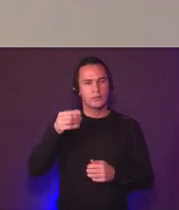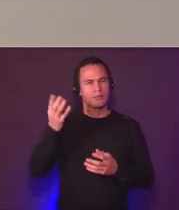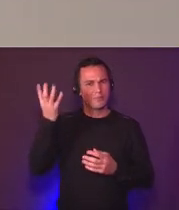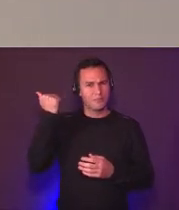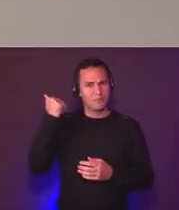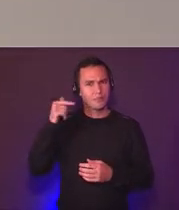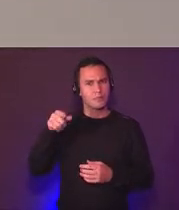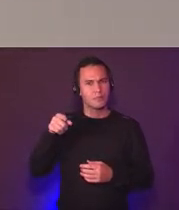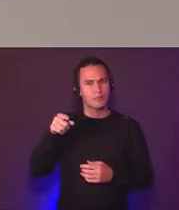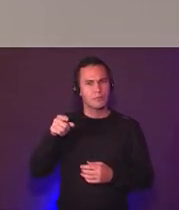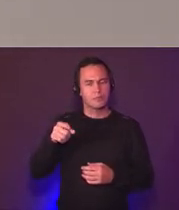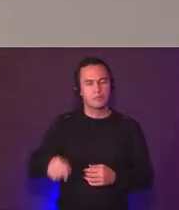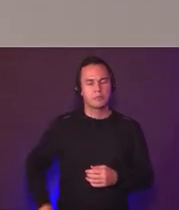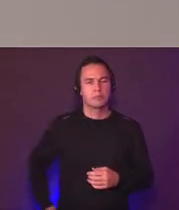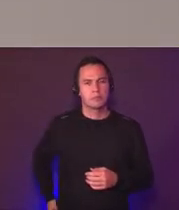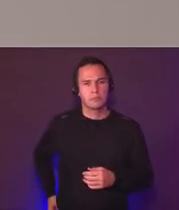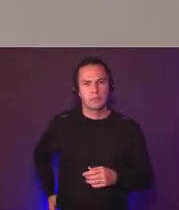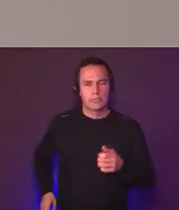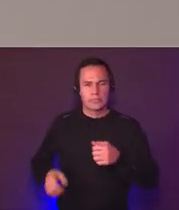century.